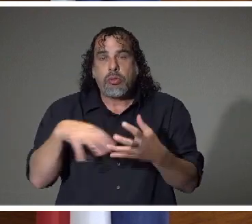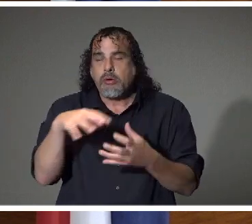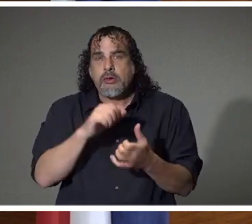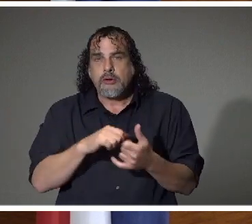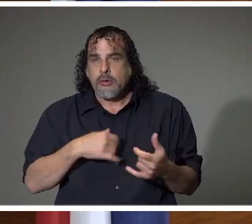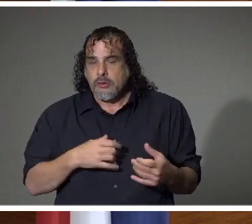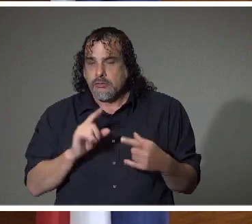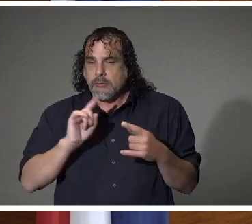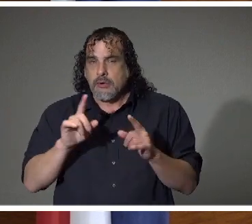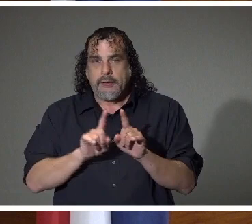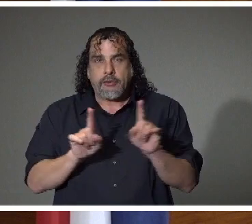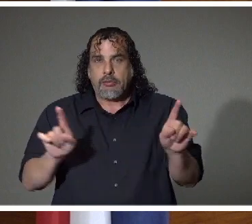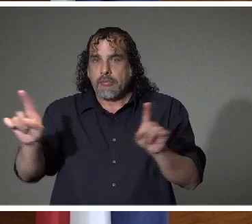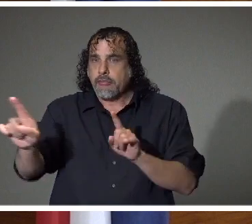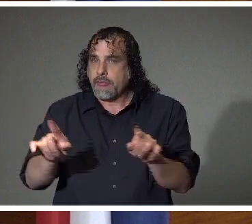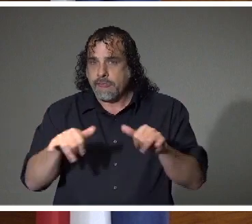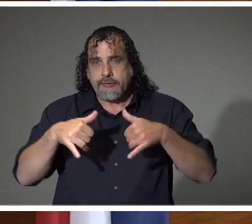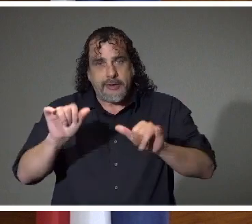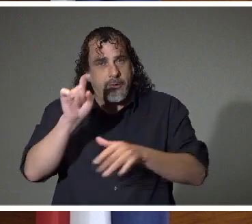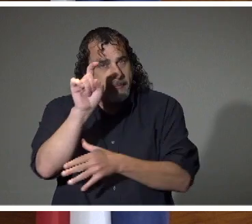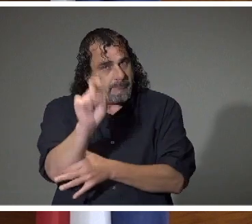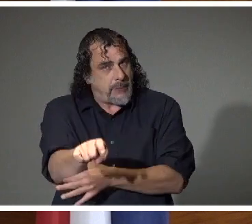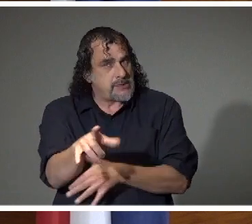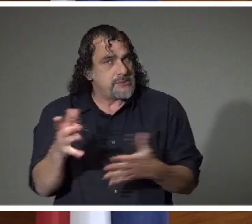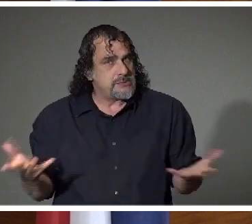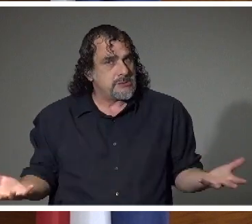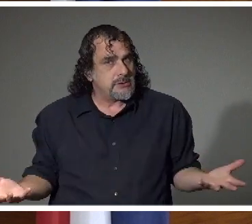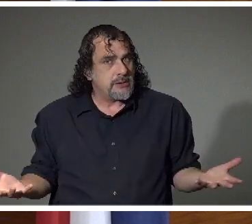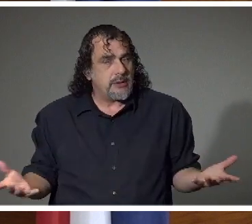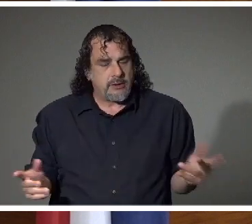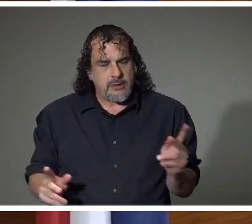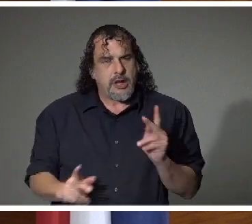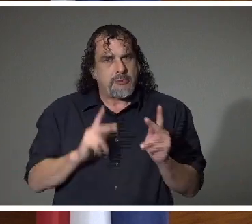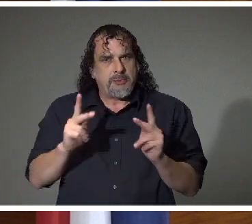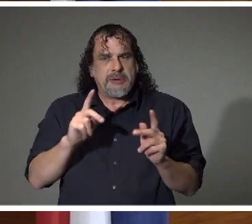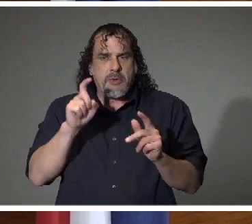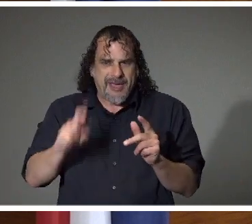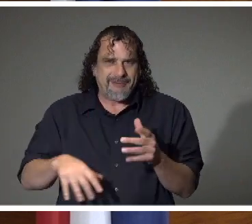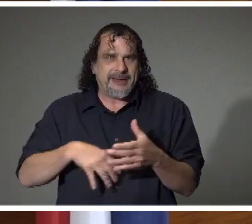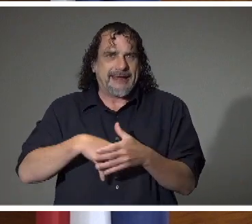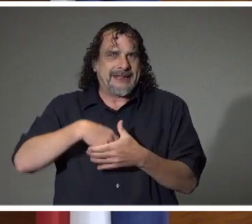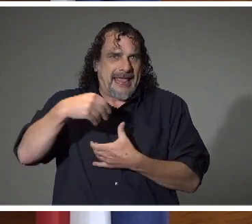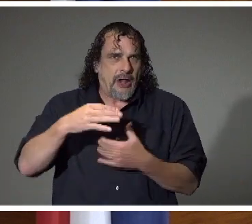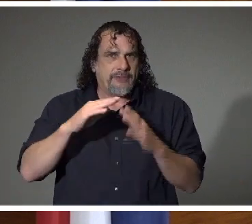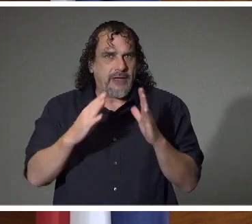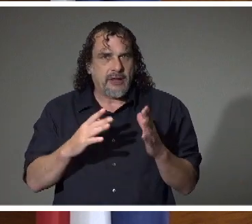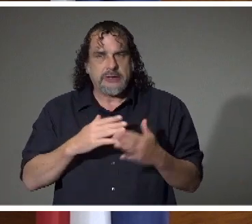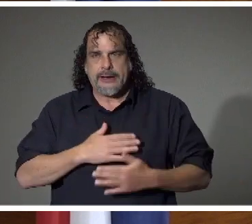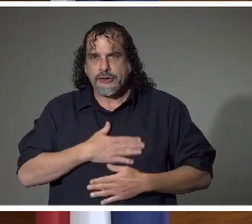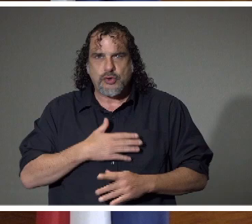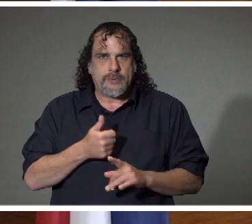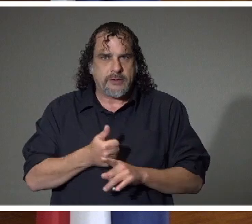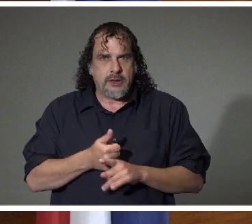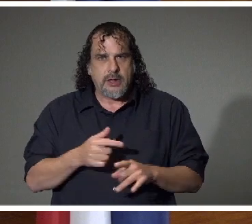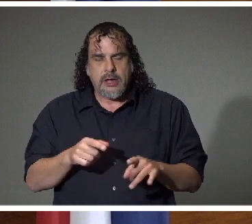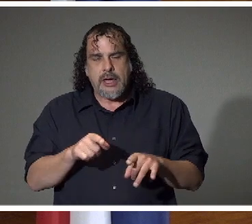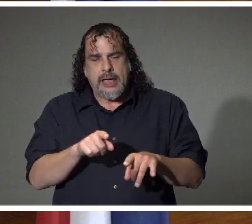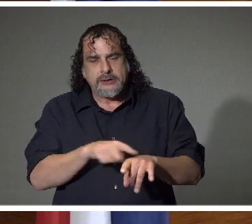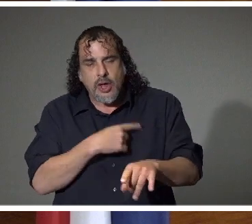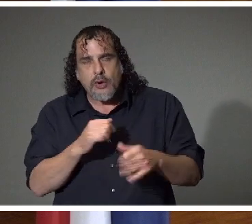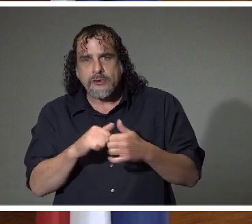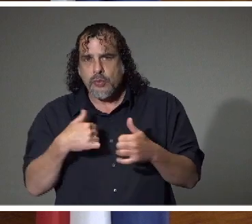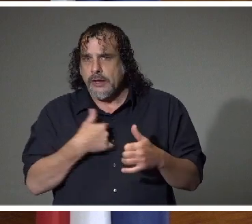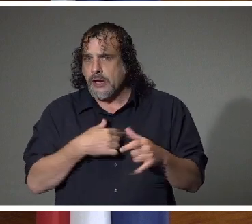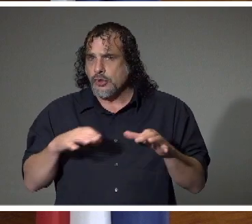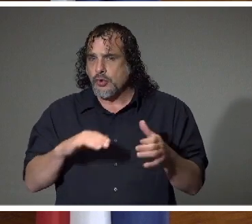maintain social distancing in those areas, but people have to be able to get out of their house and enjoy themselves as long as they can do it in a way